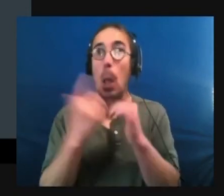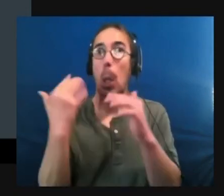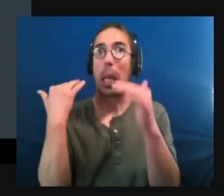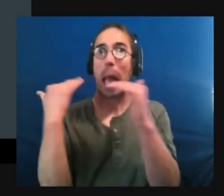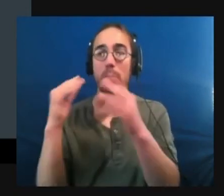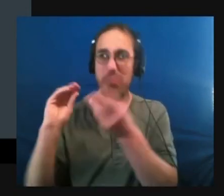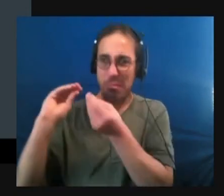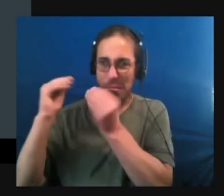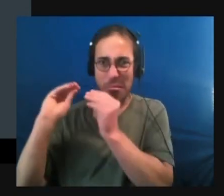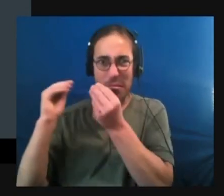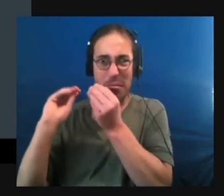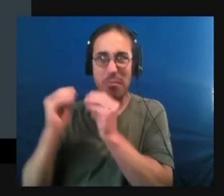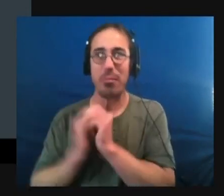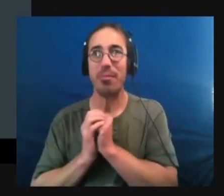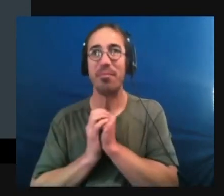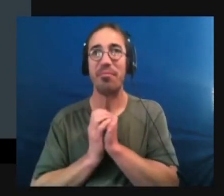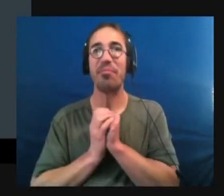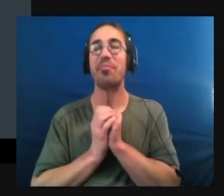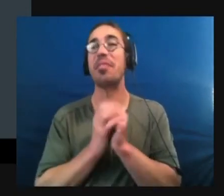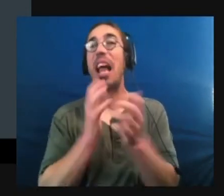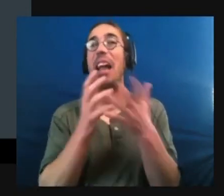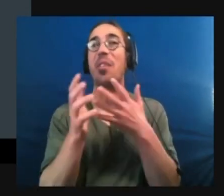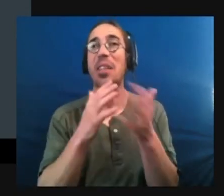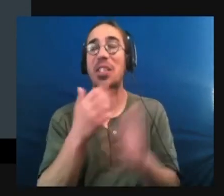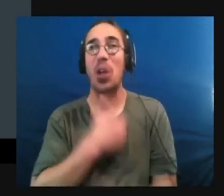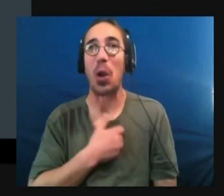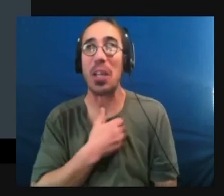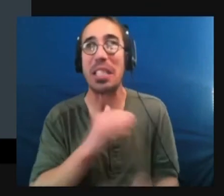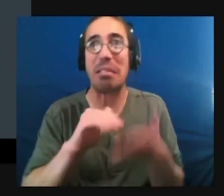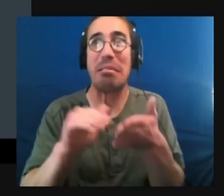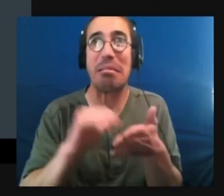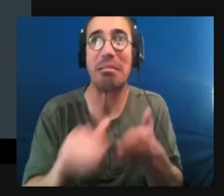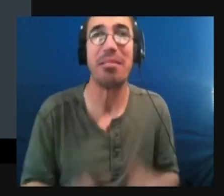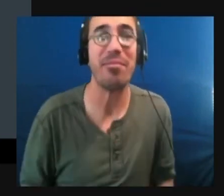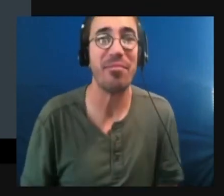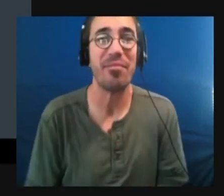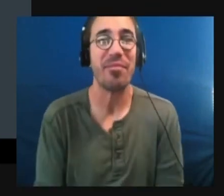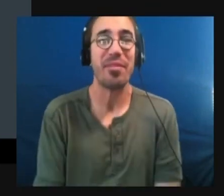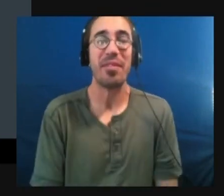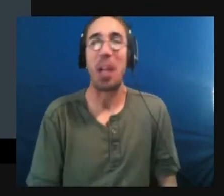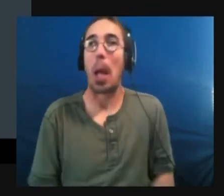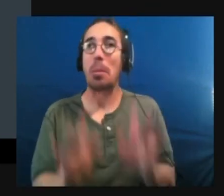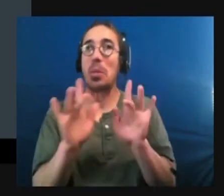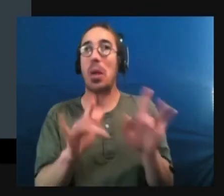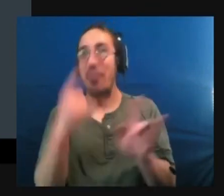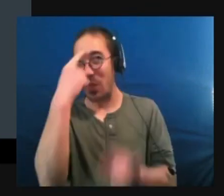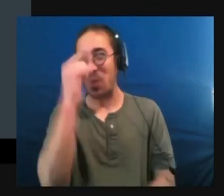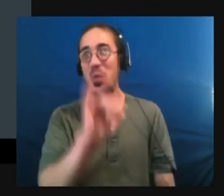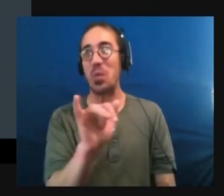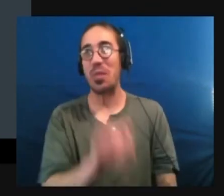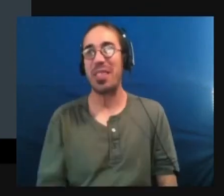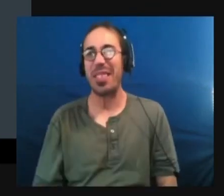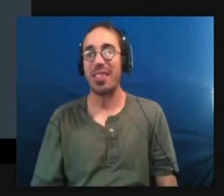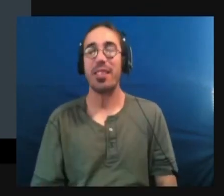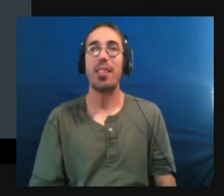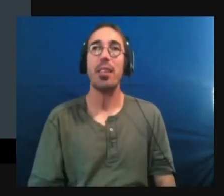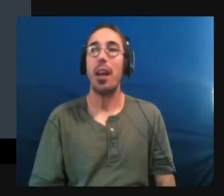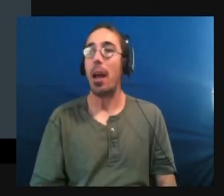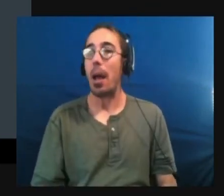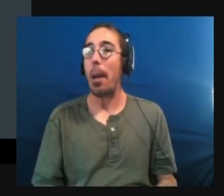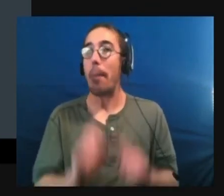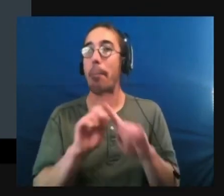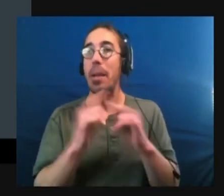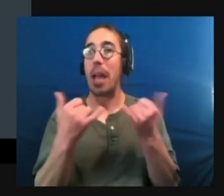Because, anyways, sorry. I'm just sorry for you. Now I have more opportunities